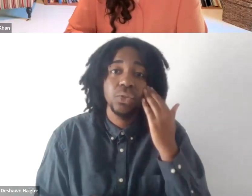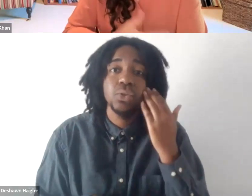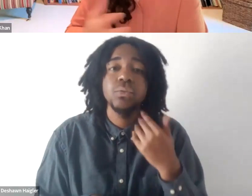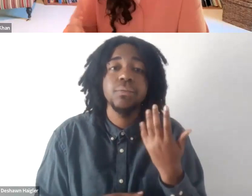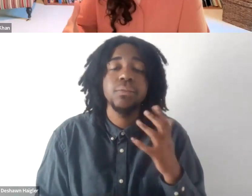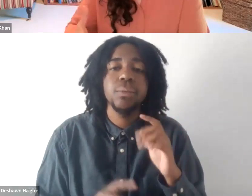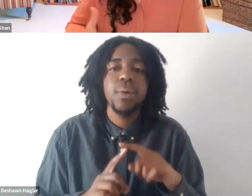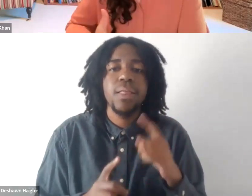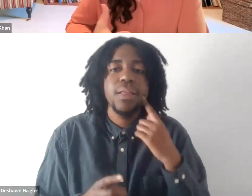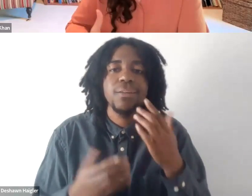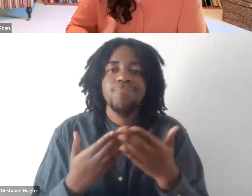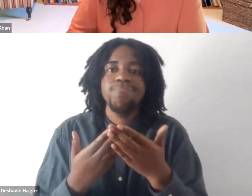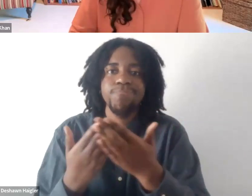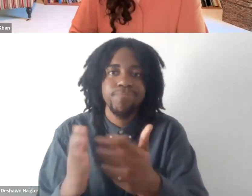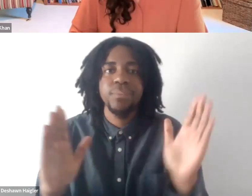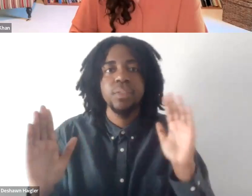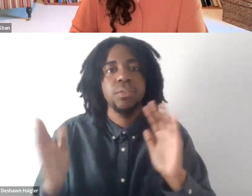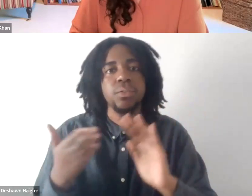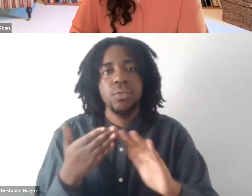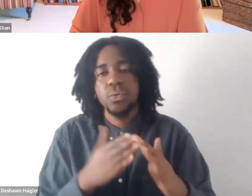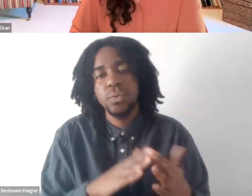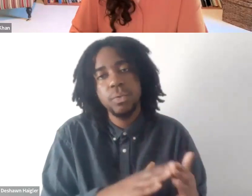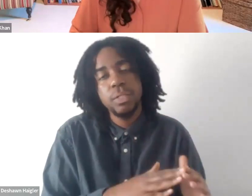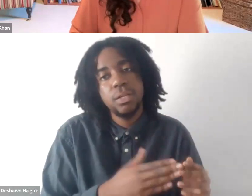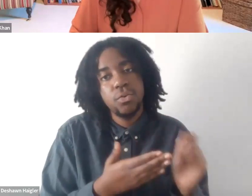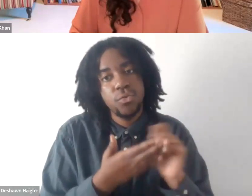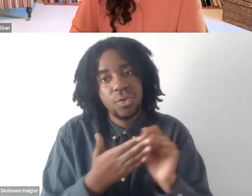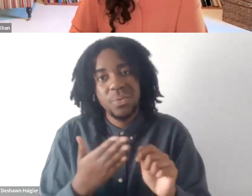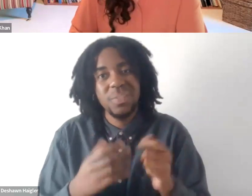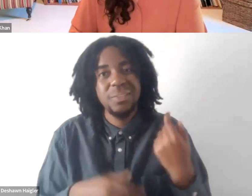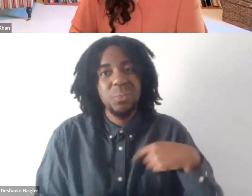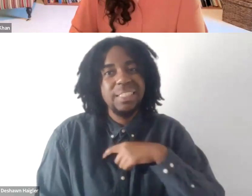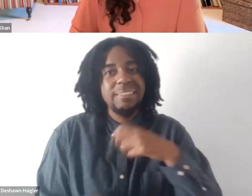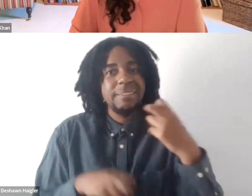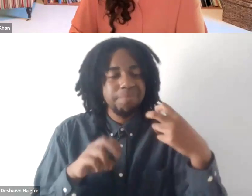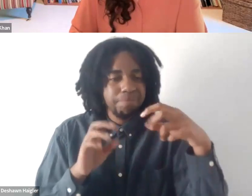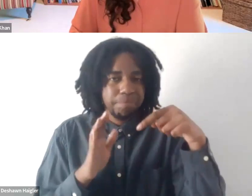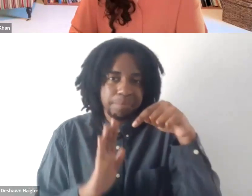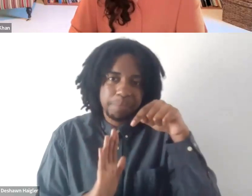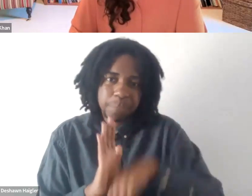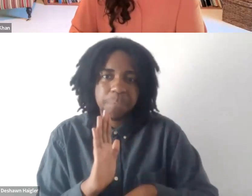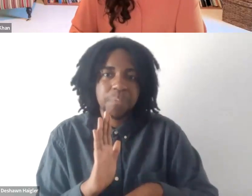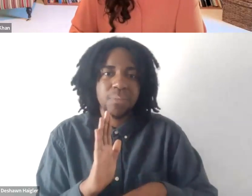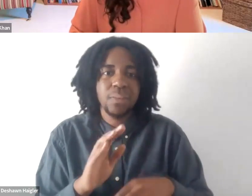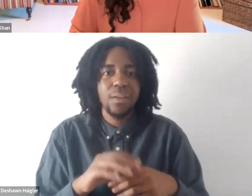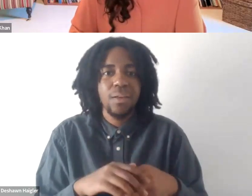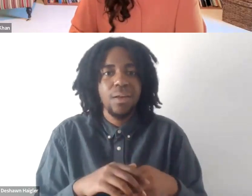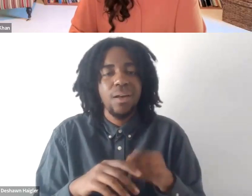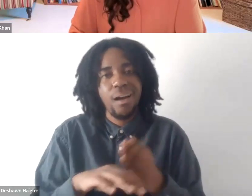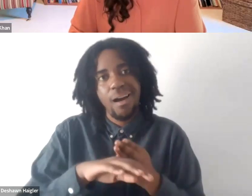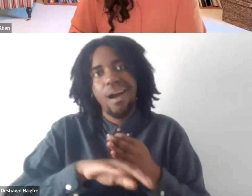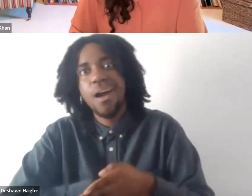as a community of readers and book lovers, we just need to look a little deeper and beyond the bestseller lists and all